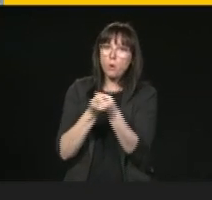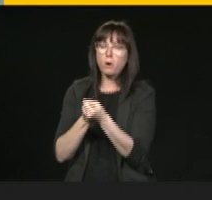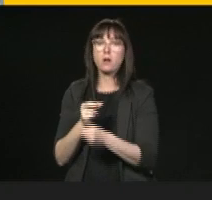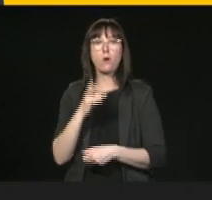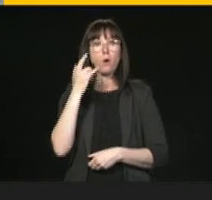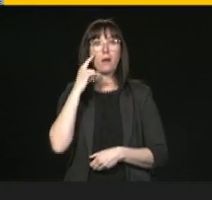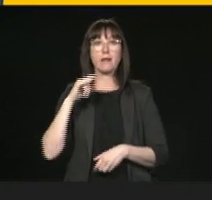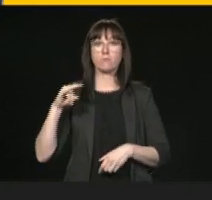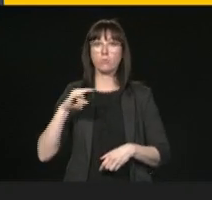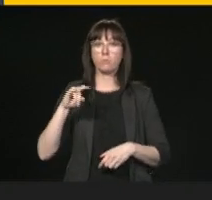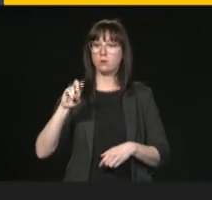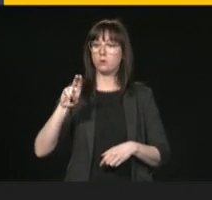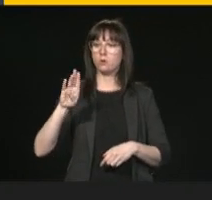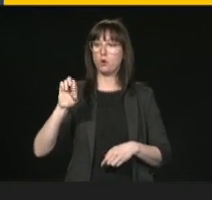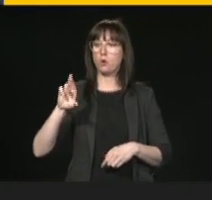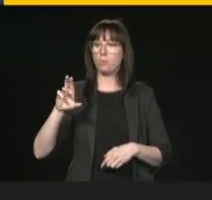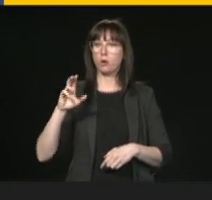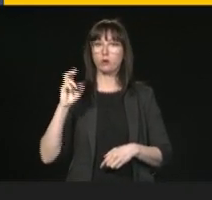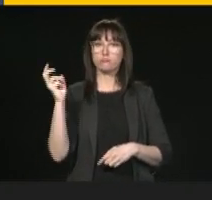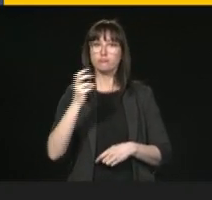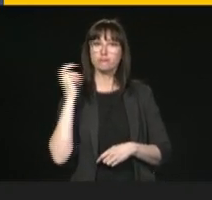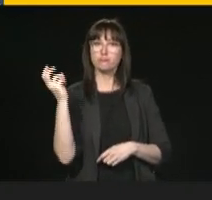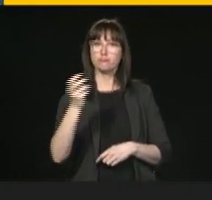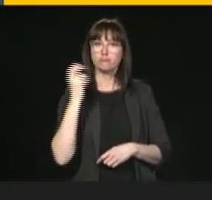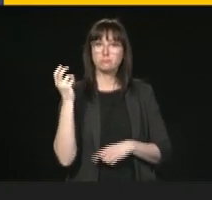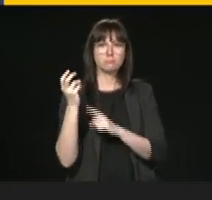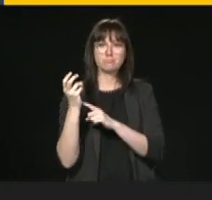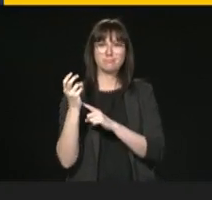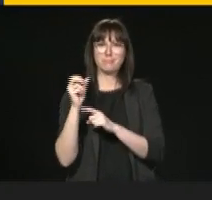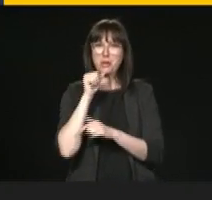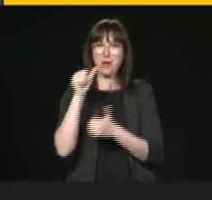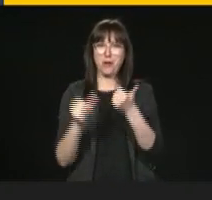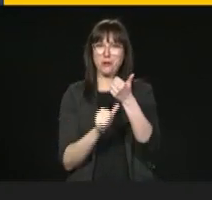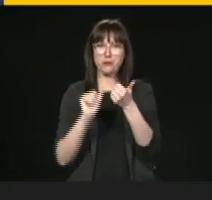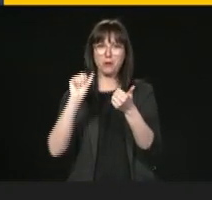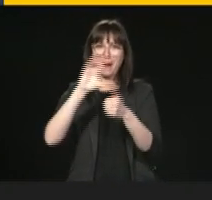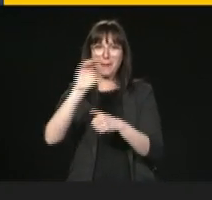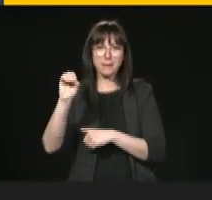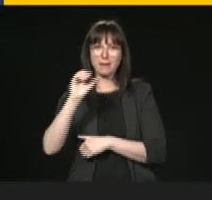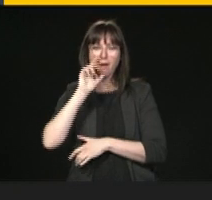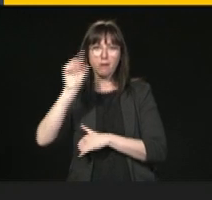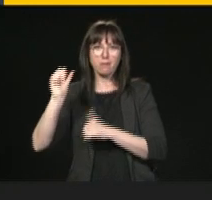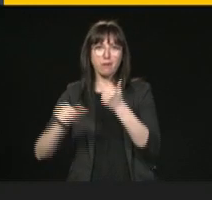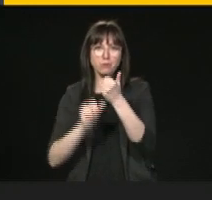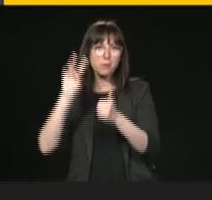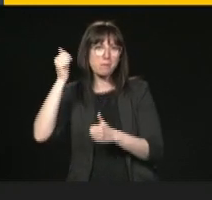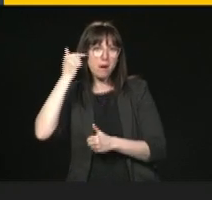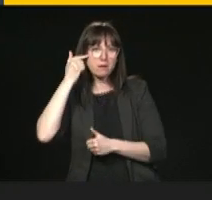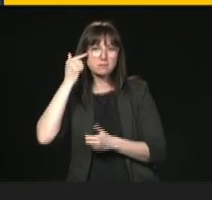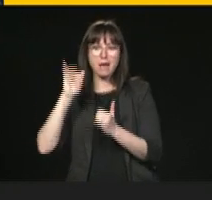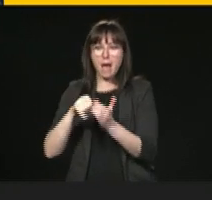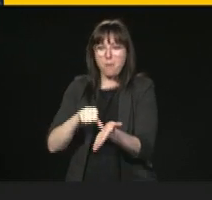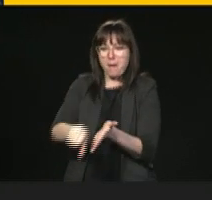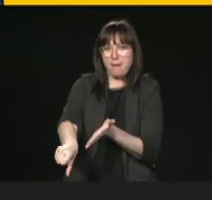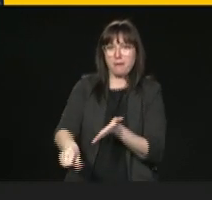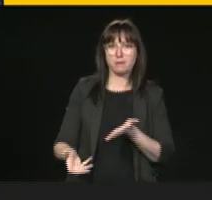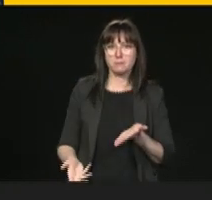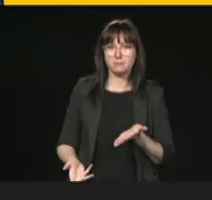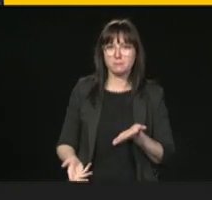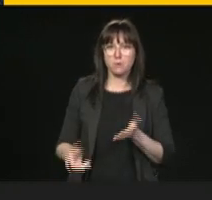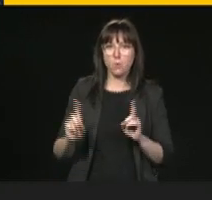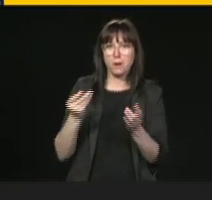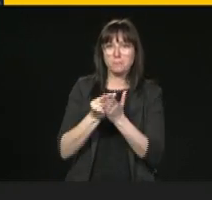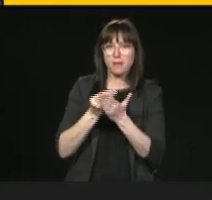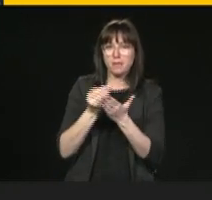who aren't necessarily attached to an employer, we needed to figure out how to get money to them and to get money to people who might be, off